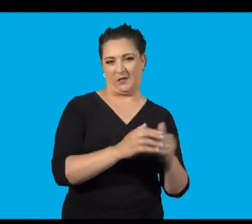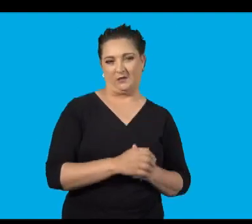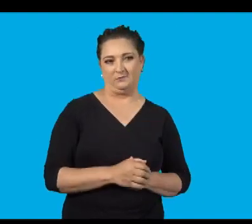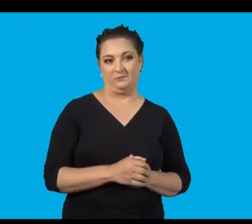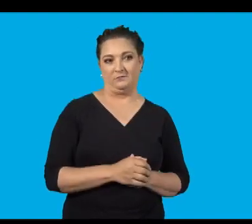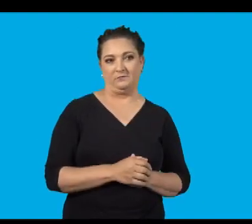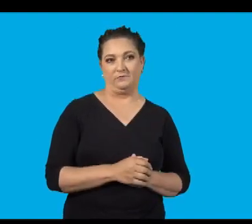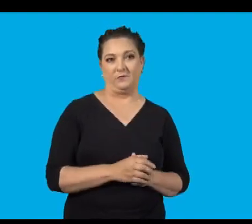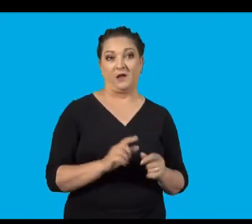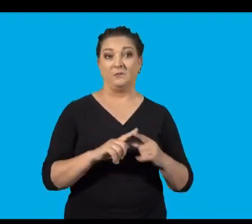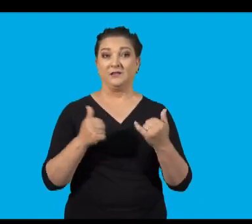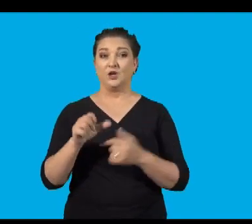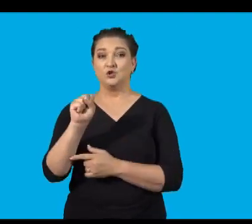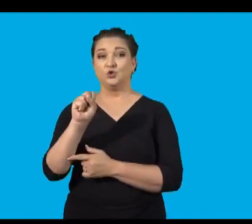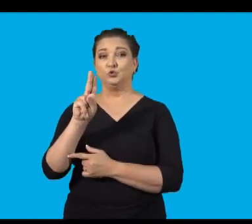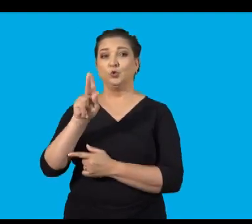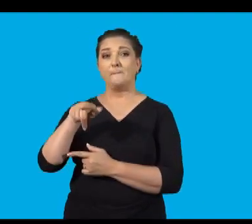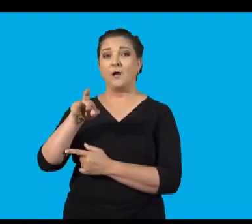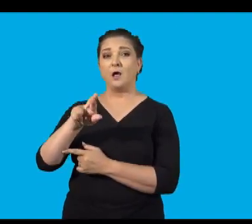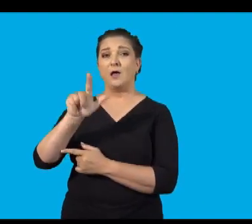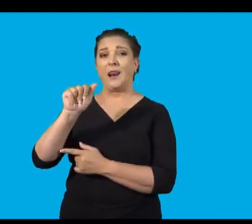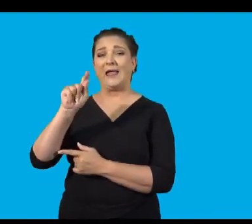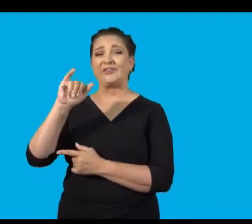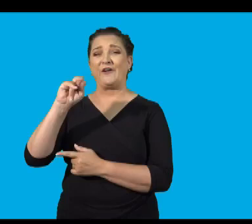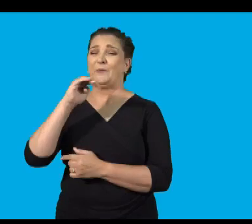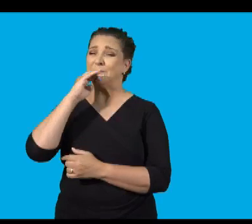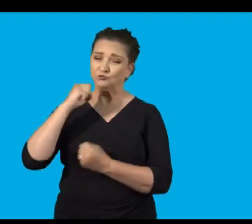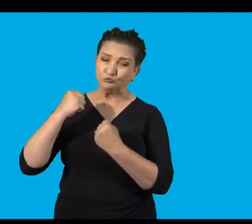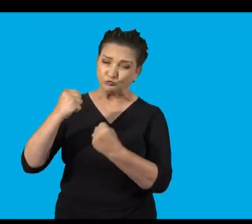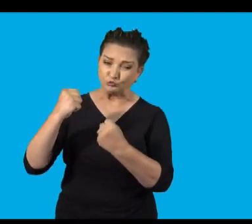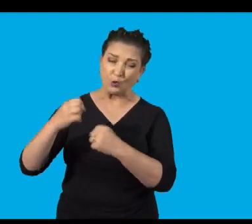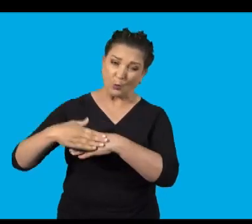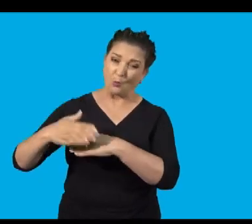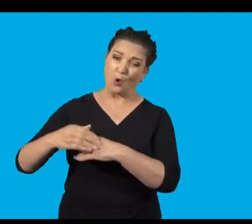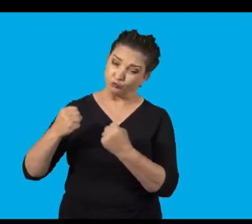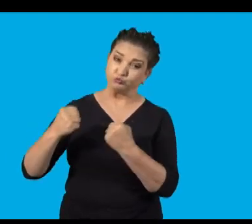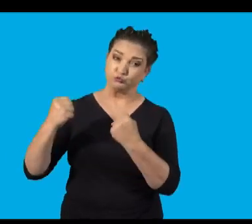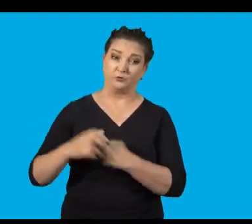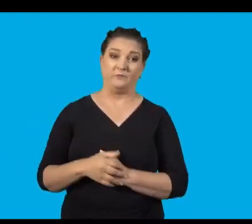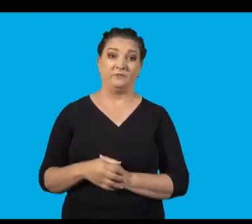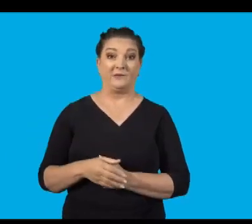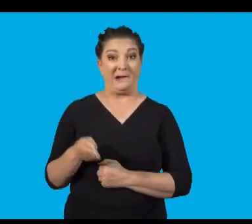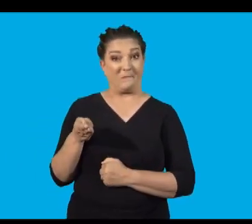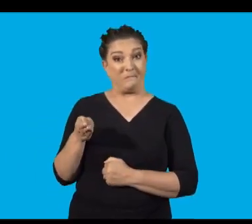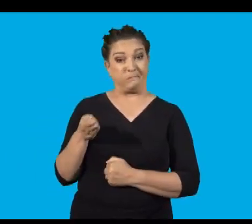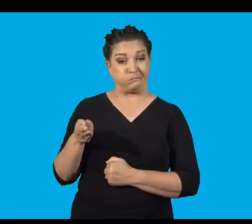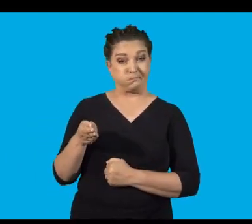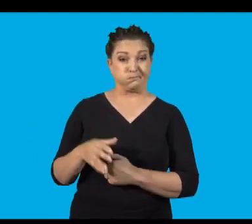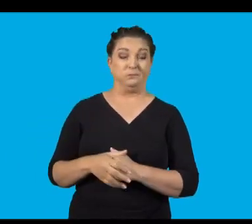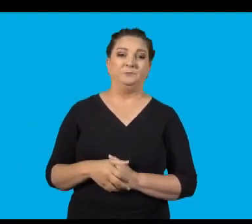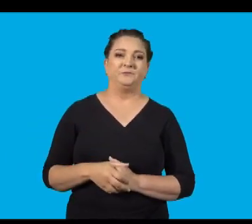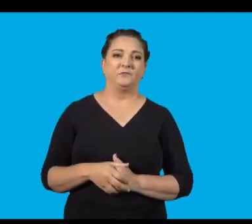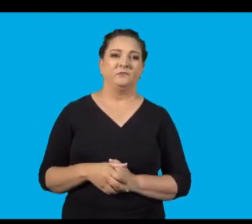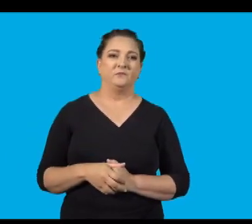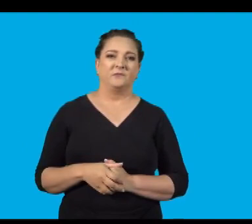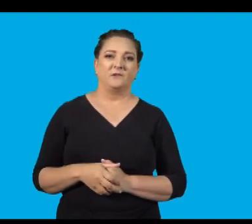comparative. Now look at the superlative, the most intense form, all right? So when we get here,